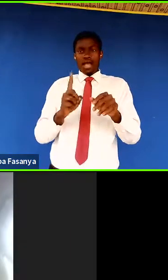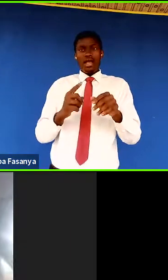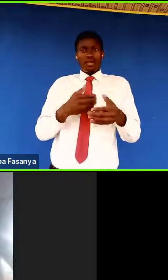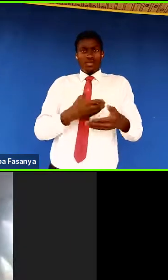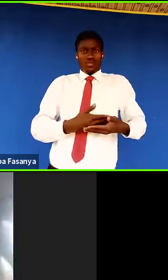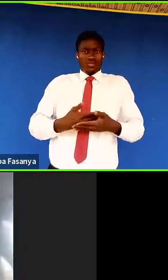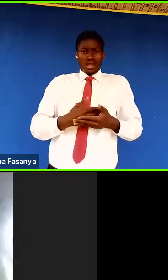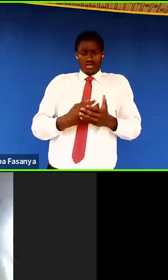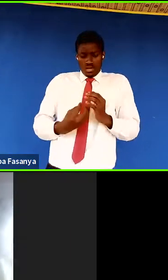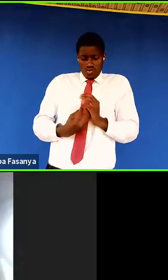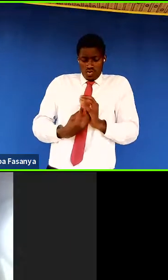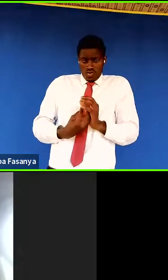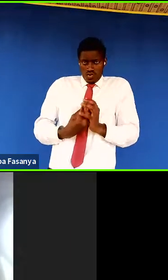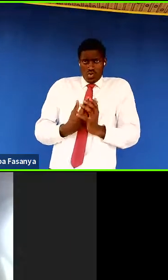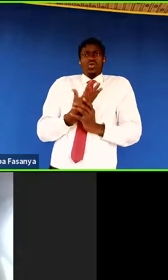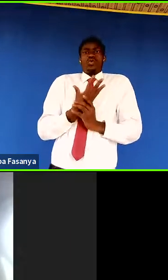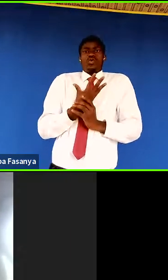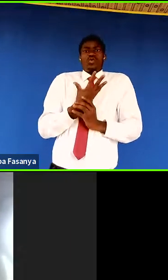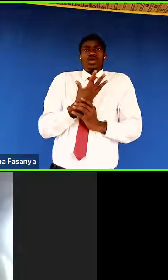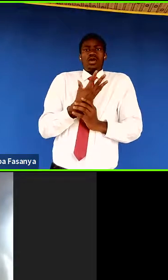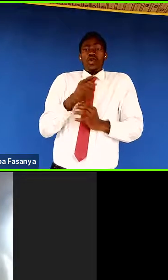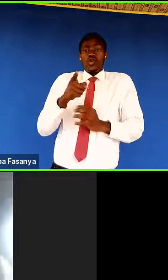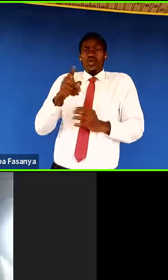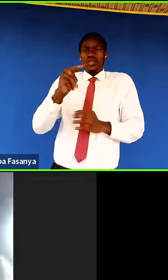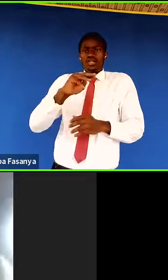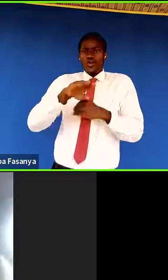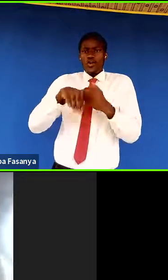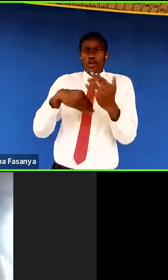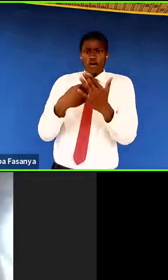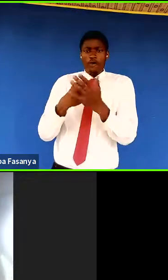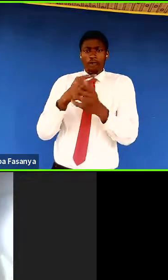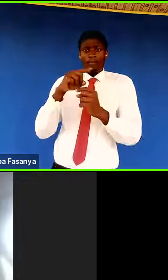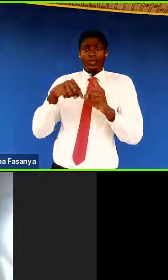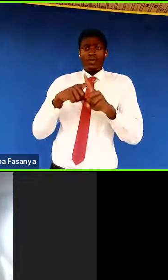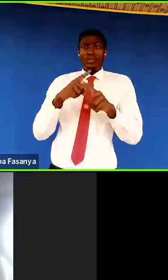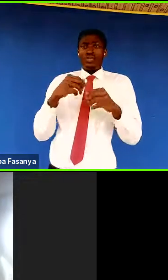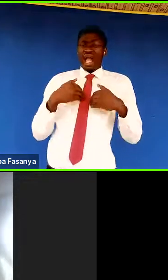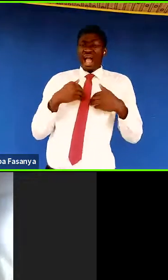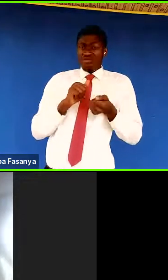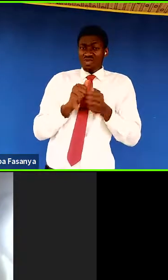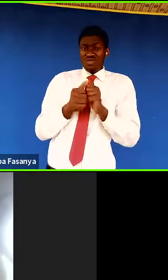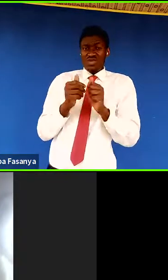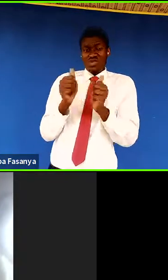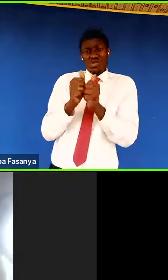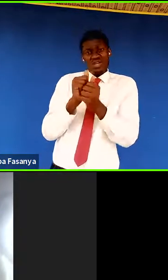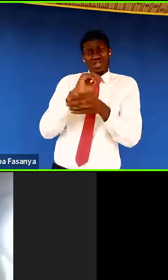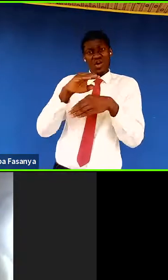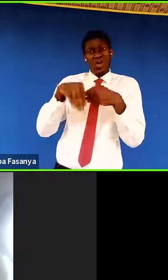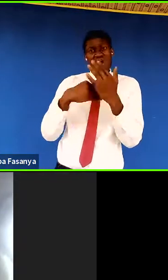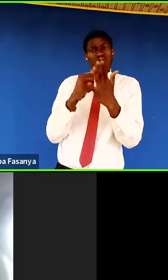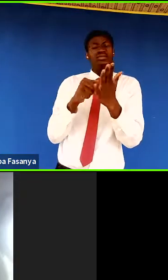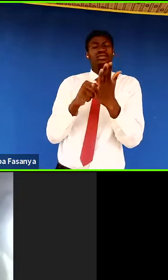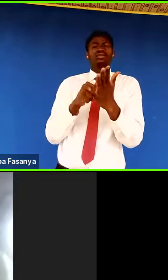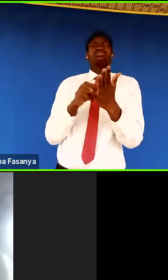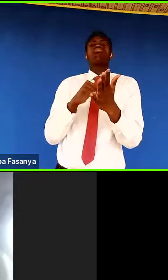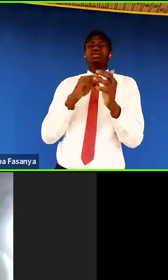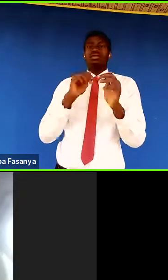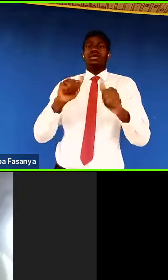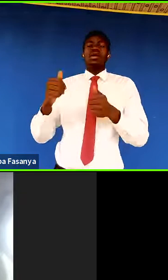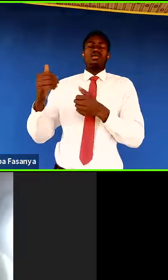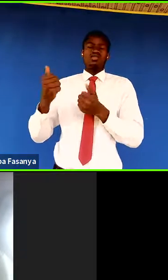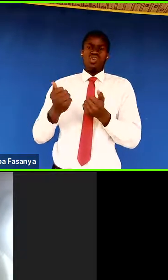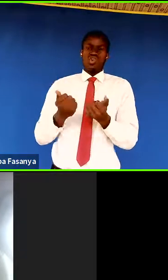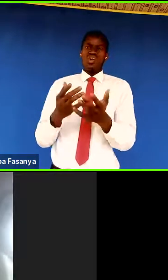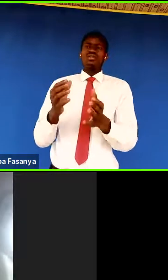You all need all those areas. So when you have issues with any of these that I've described, then it can cause a delay. For instance, if